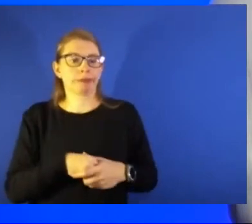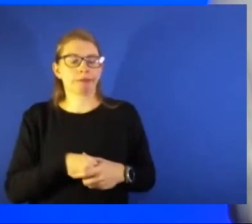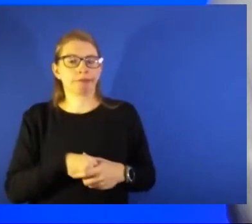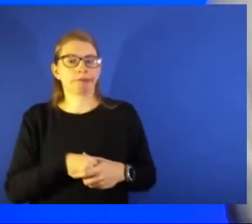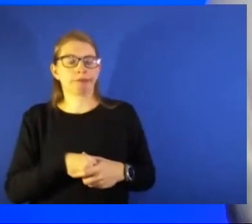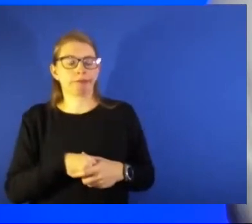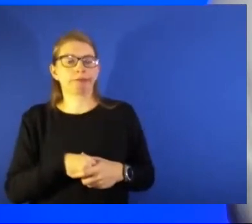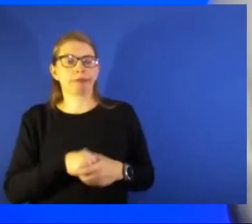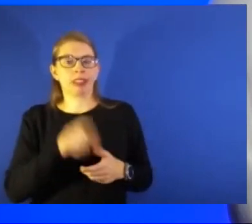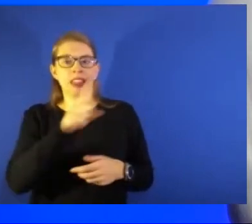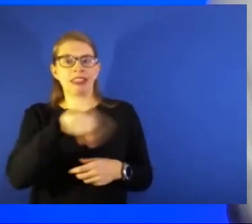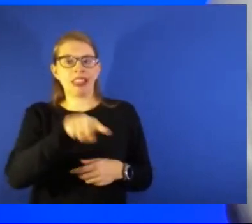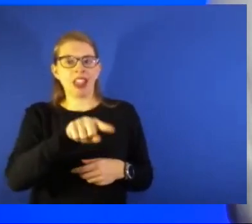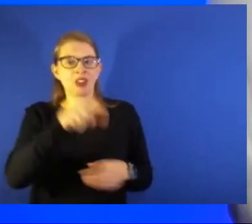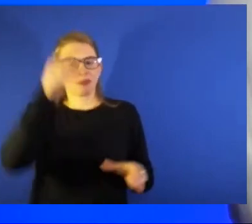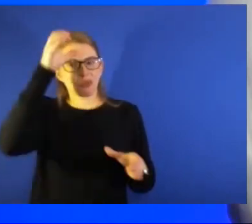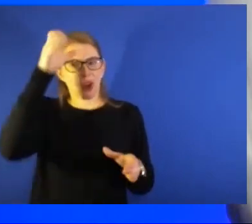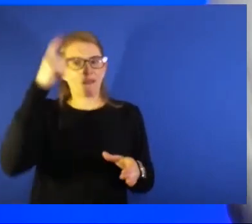They're smart for a reason.